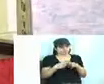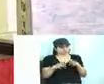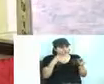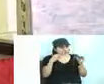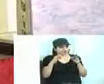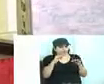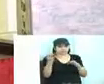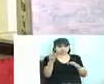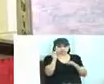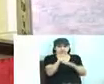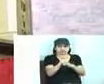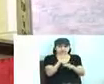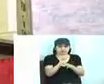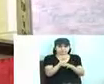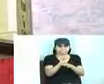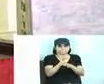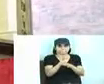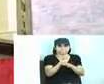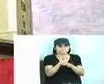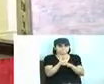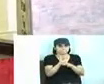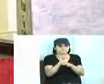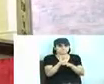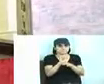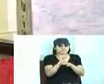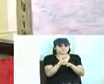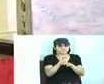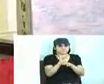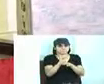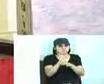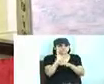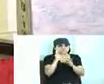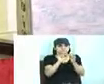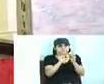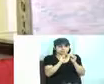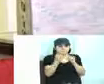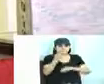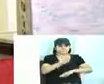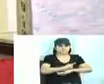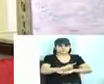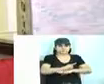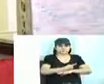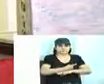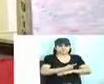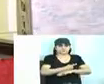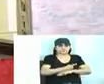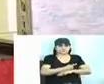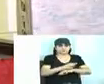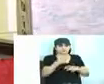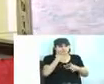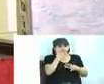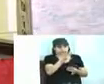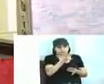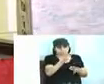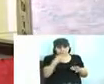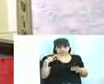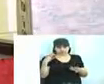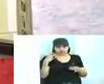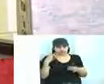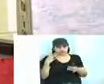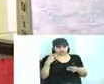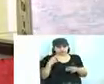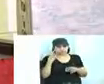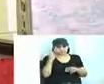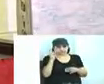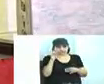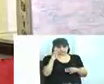on that Friday night, so I think that the date may be a little wrong. We'll get that all fixed. But do take a look at that, and if you're interested in volunteering, please see